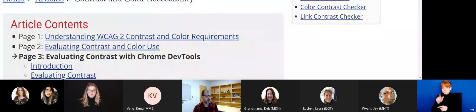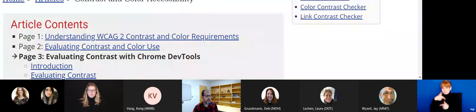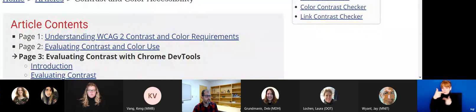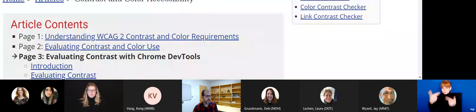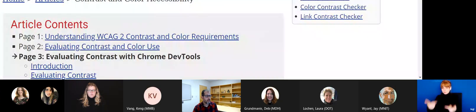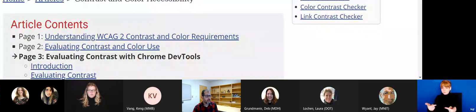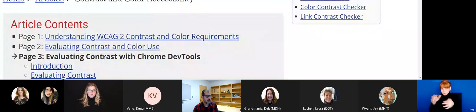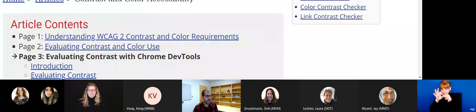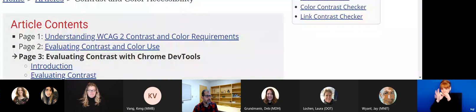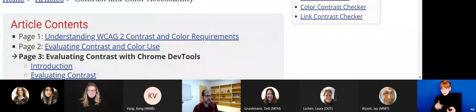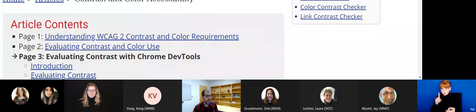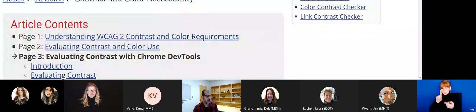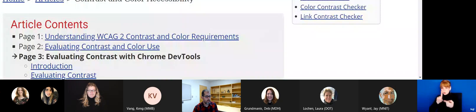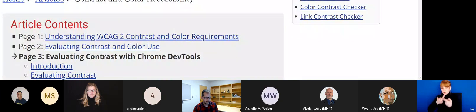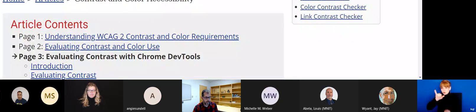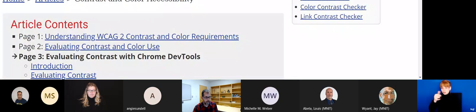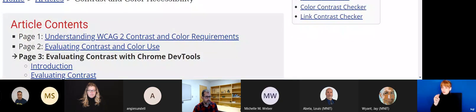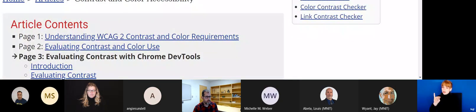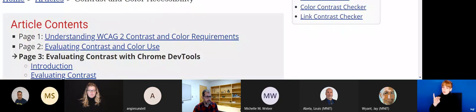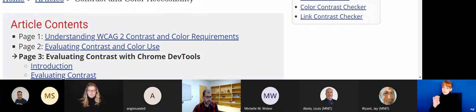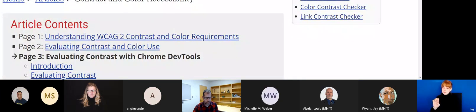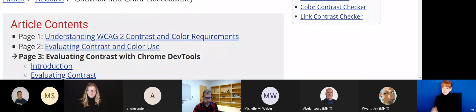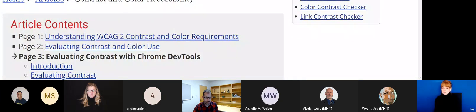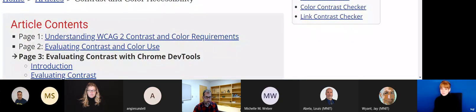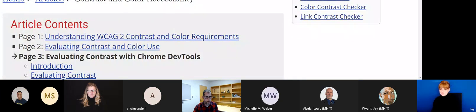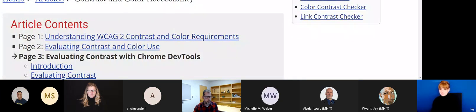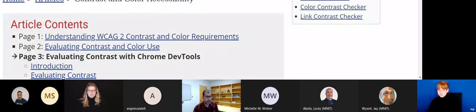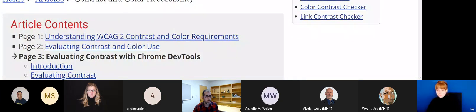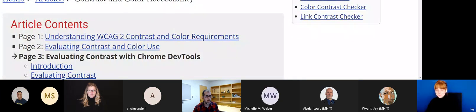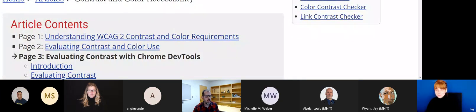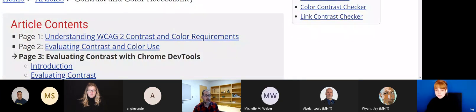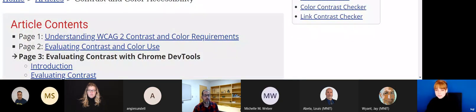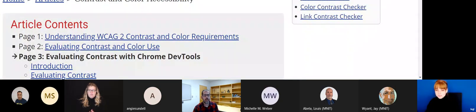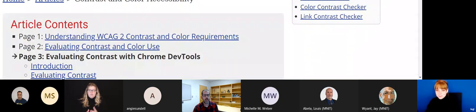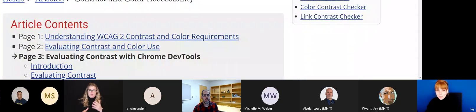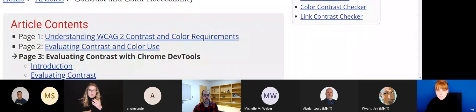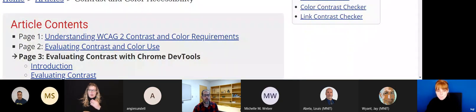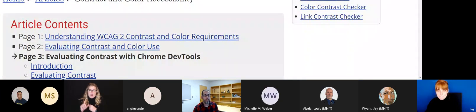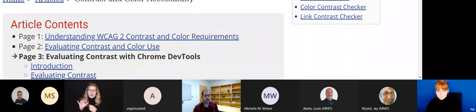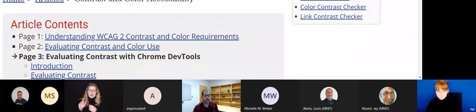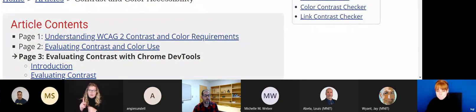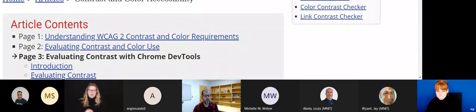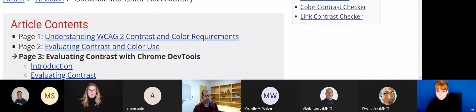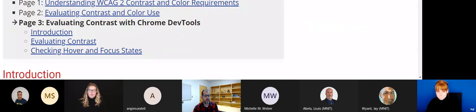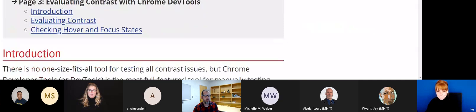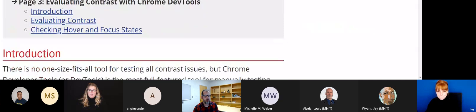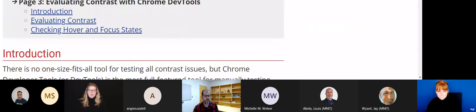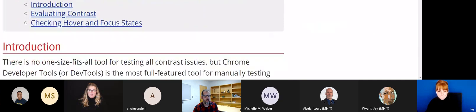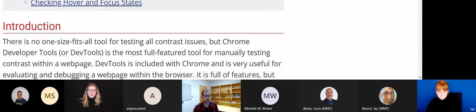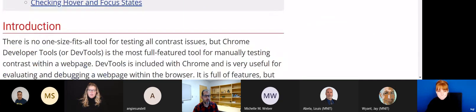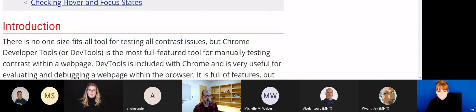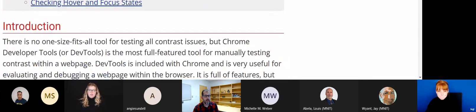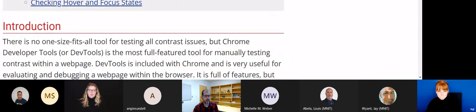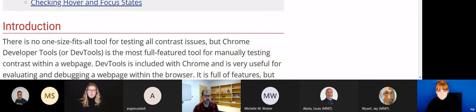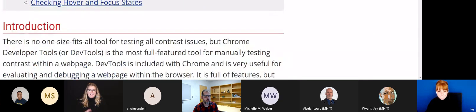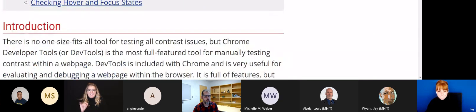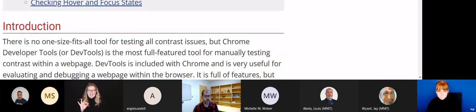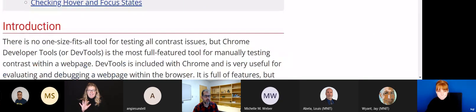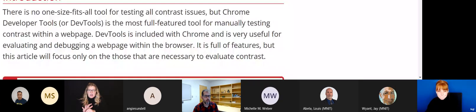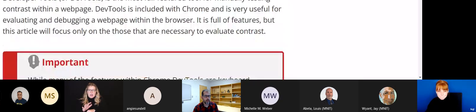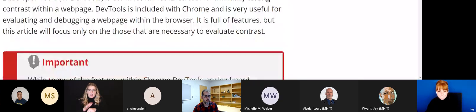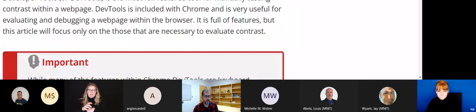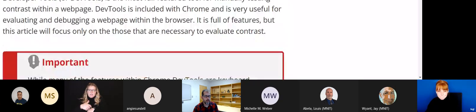And sorry, I'm going to throw that link into chat. And we'll maybe, if there's time, I will go